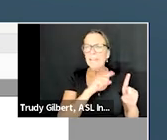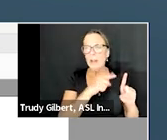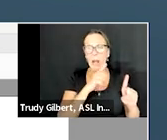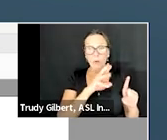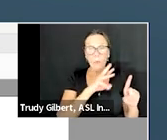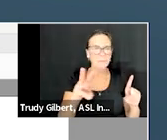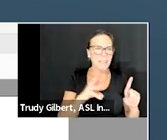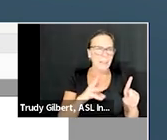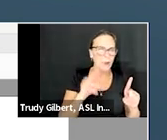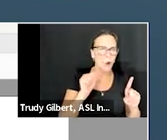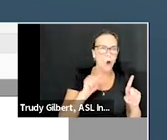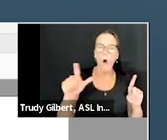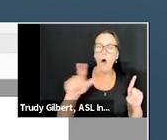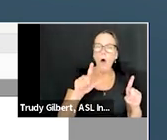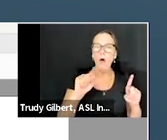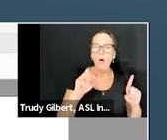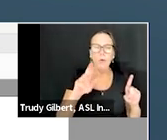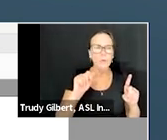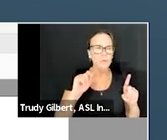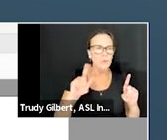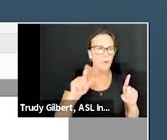unpavedtrailsforall.org. And I will also put it in the chat.